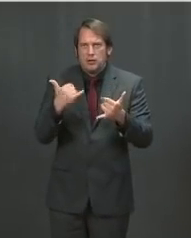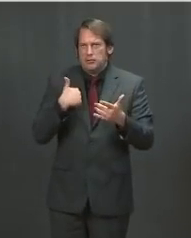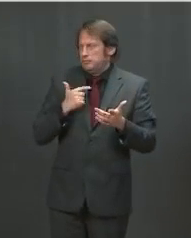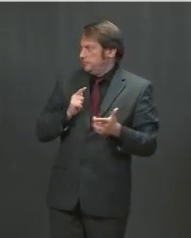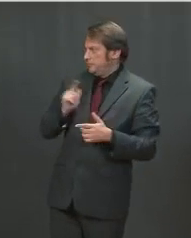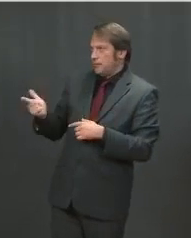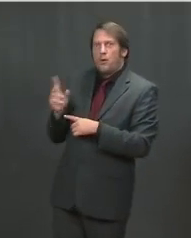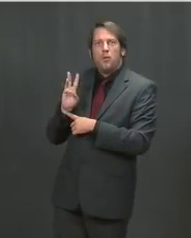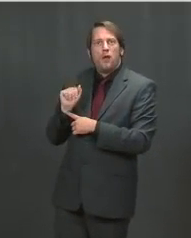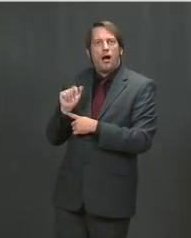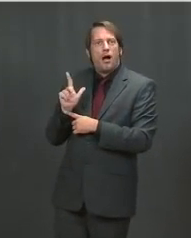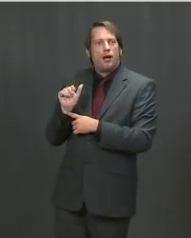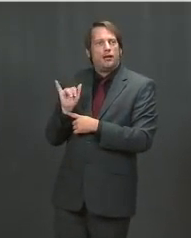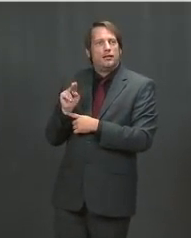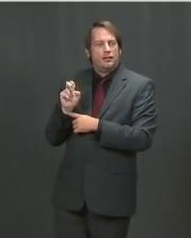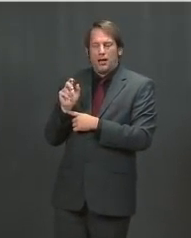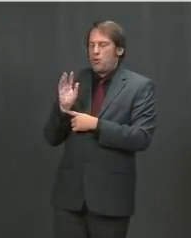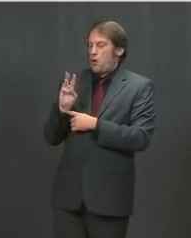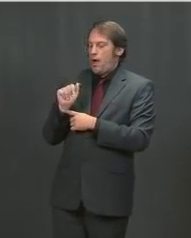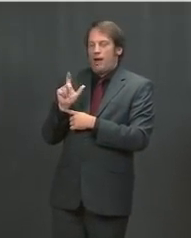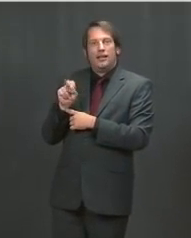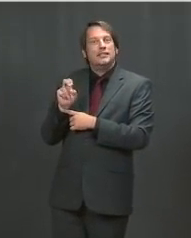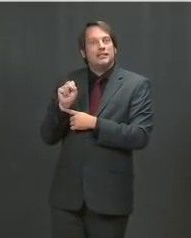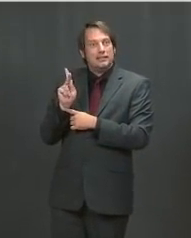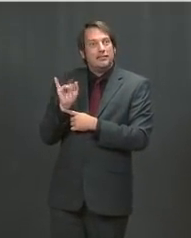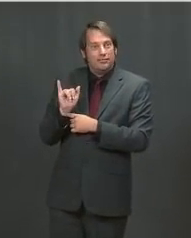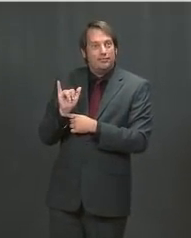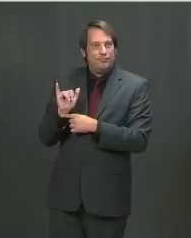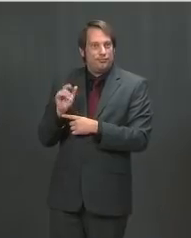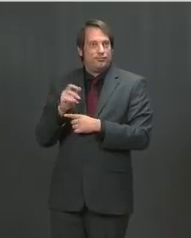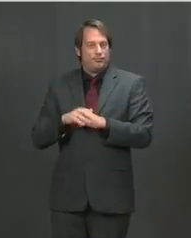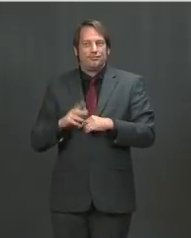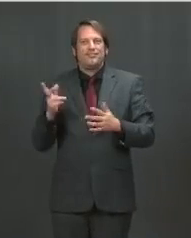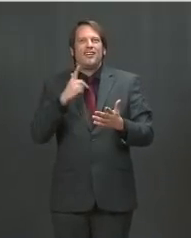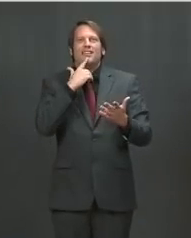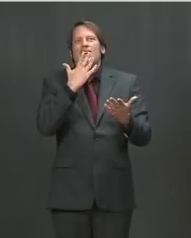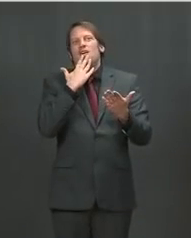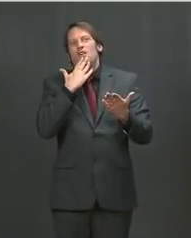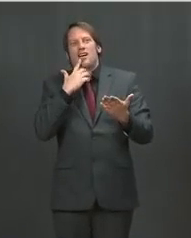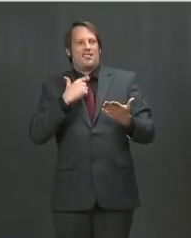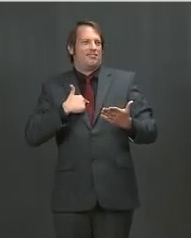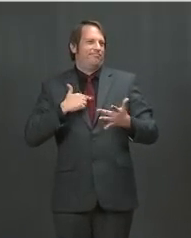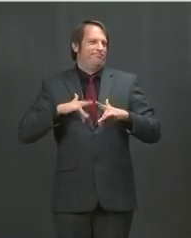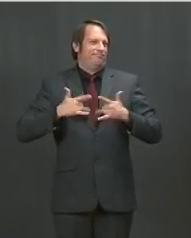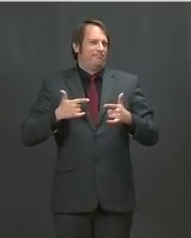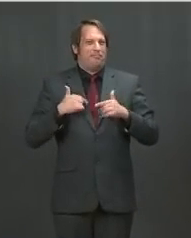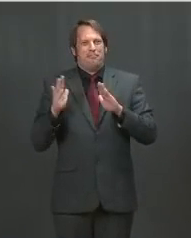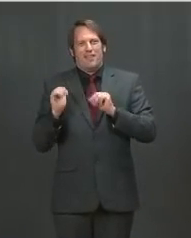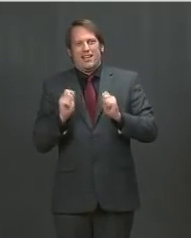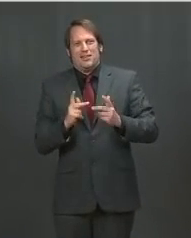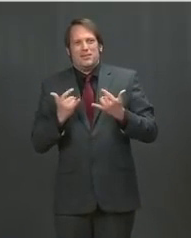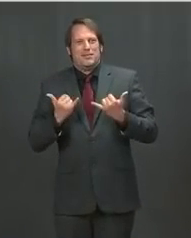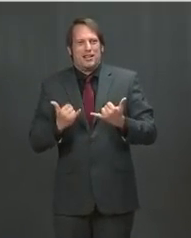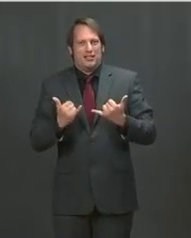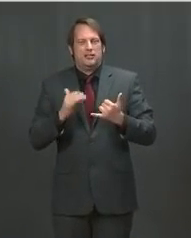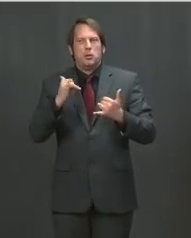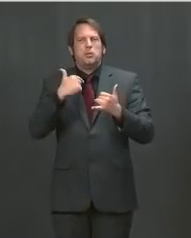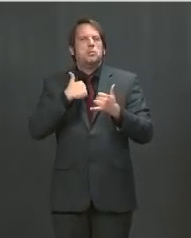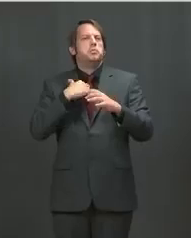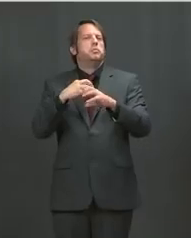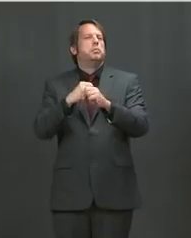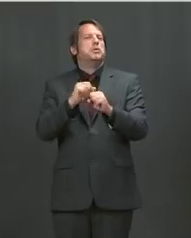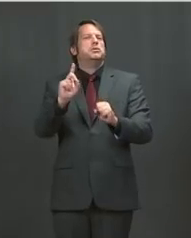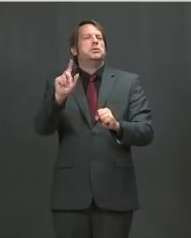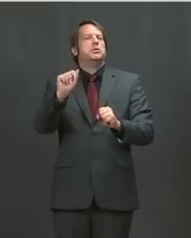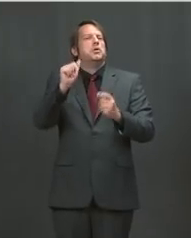you, Andy, and good morning, everyone. I'm glad to be back with you today. As always, I'll begin with an overview of the data. CDC's most